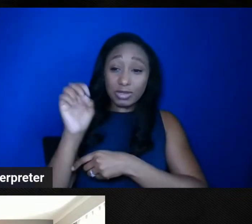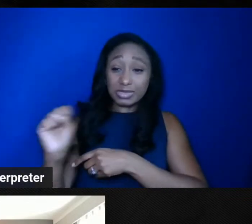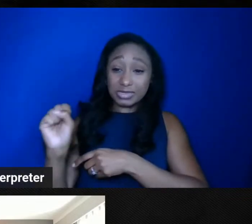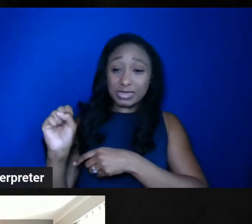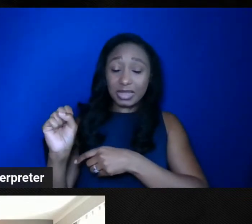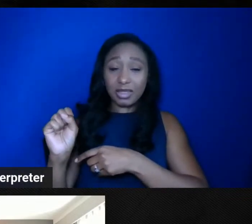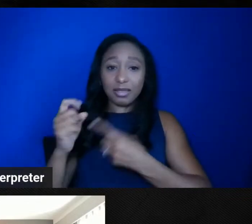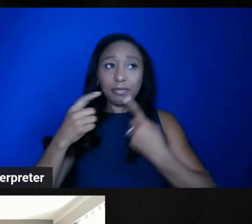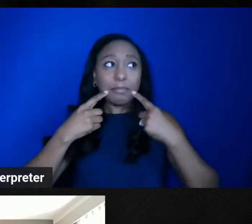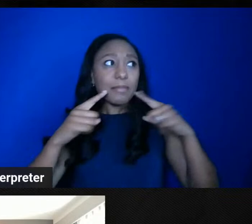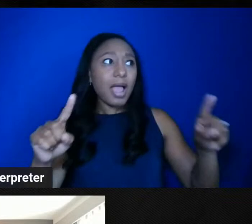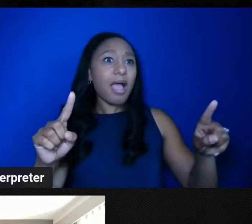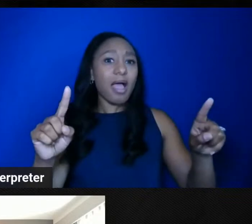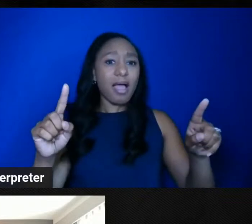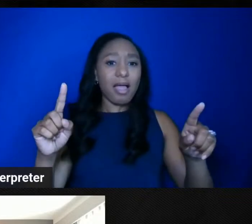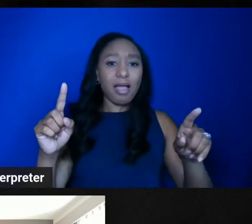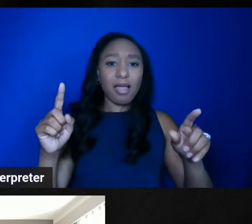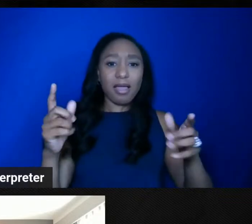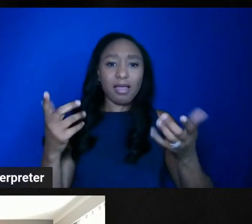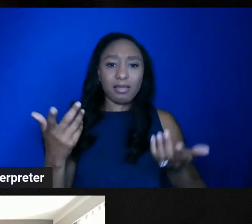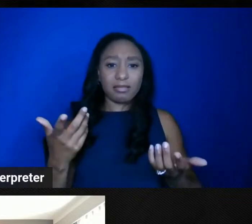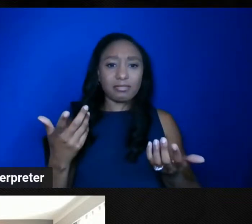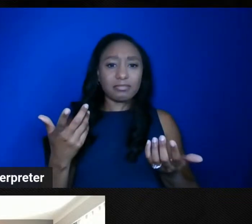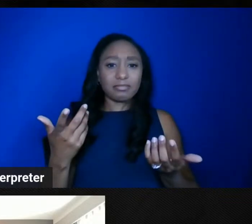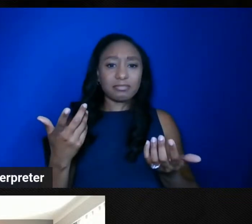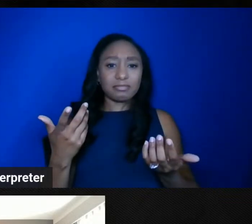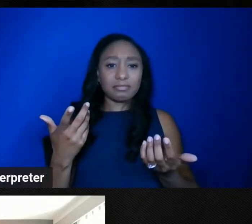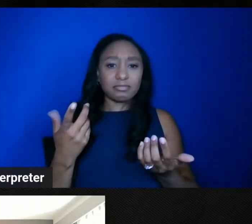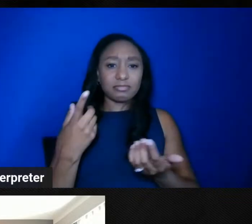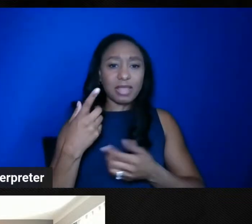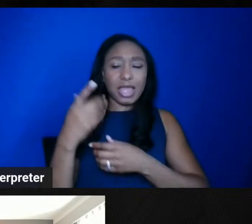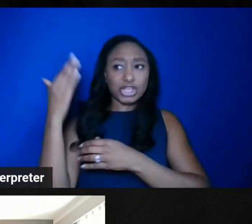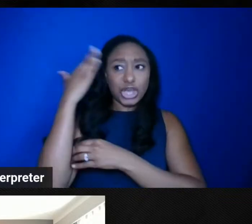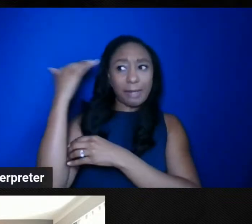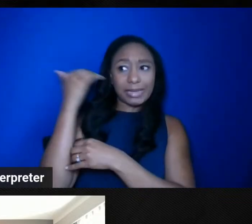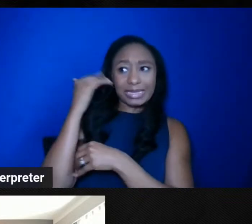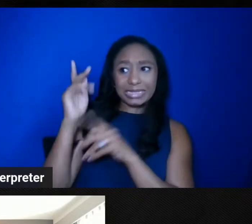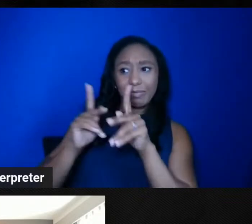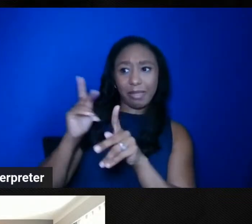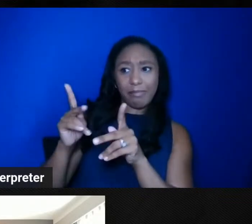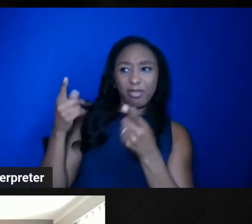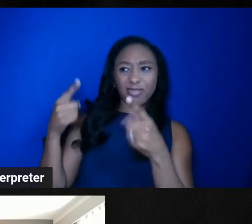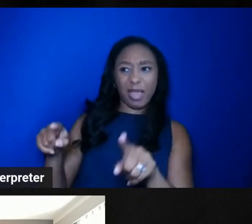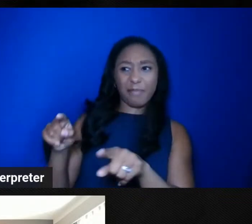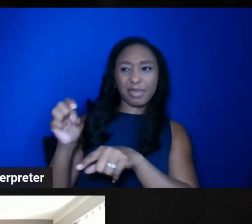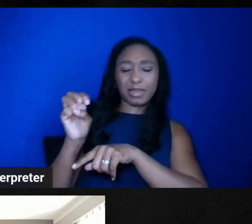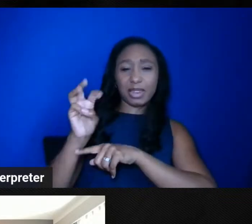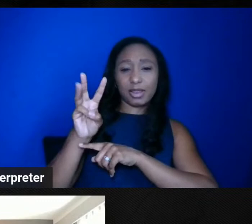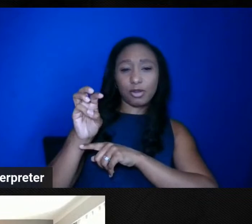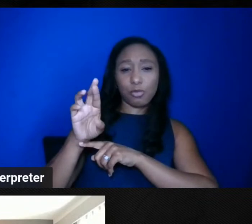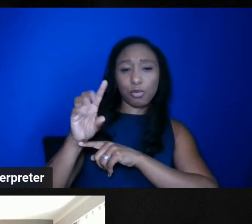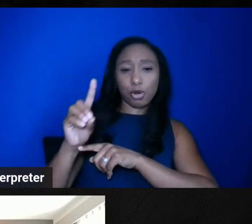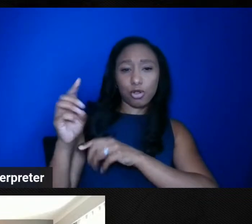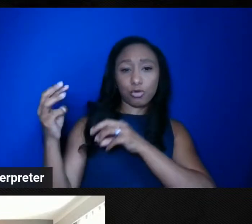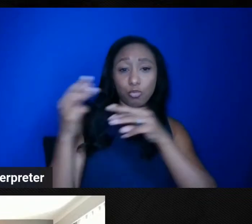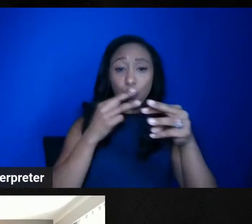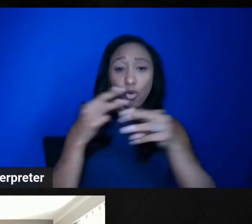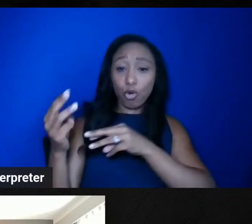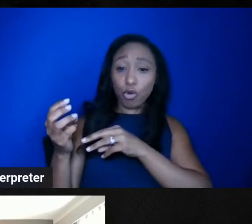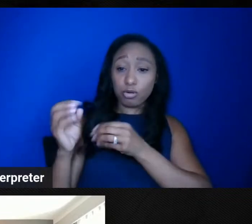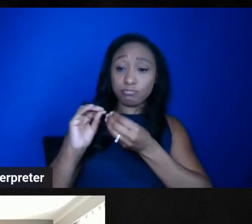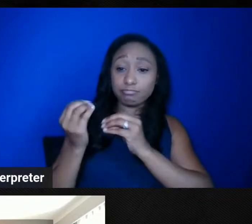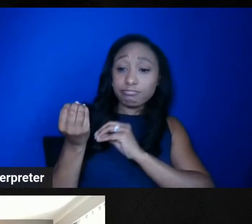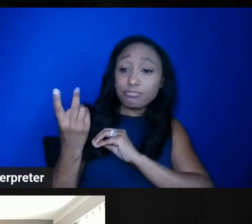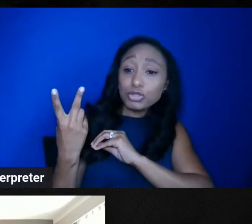were reparations for victims of Japanese internment in World War II. There have been restorative justice efforts